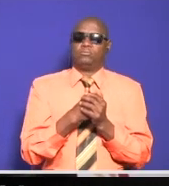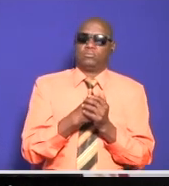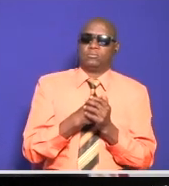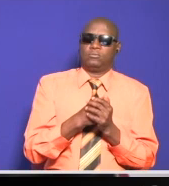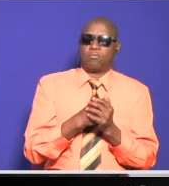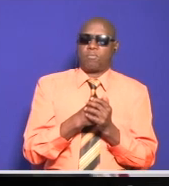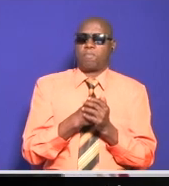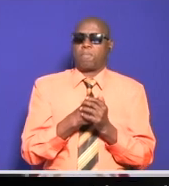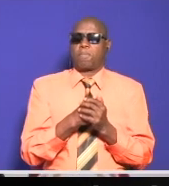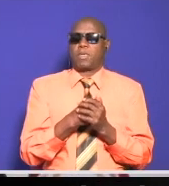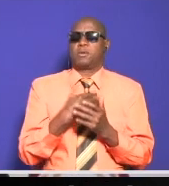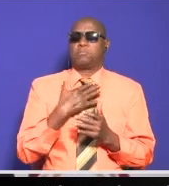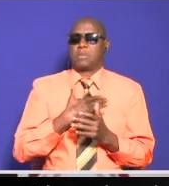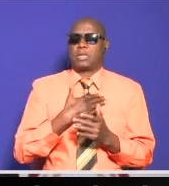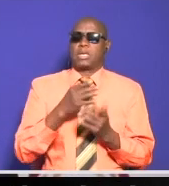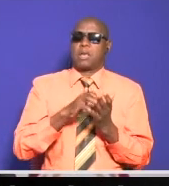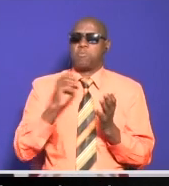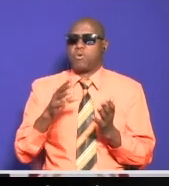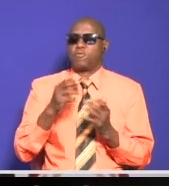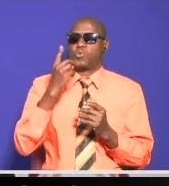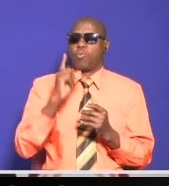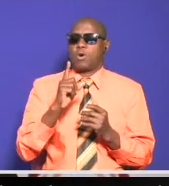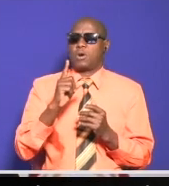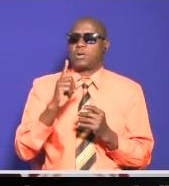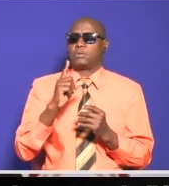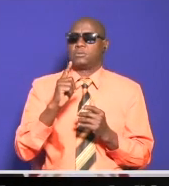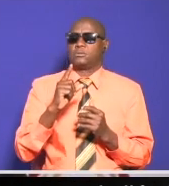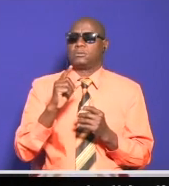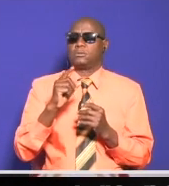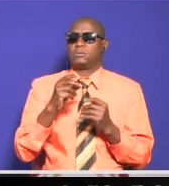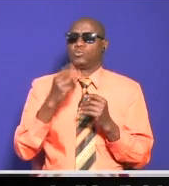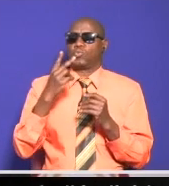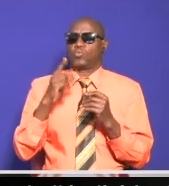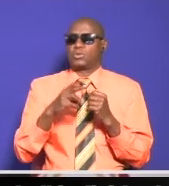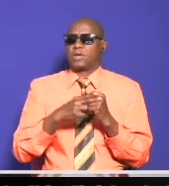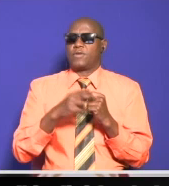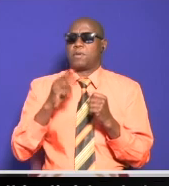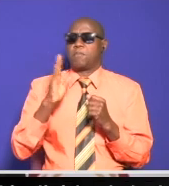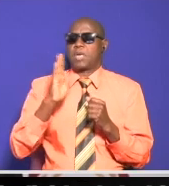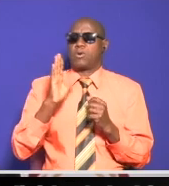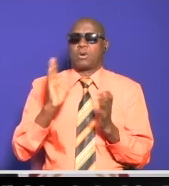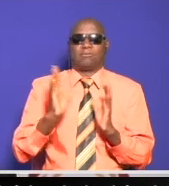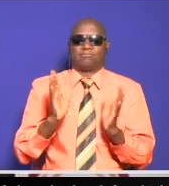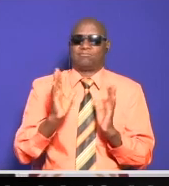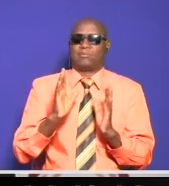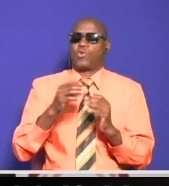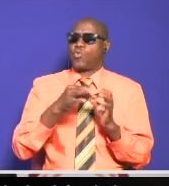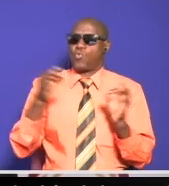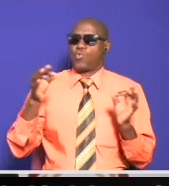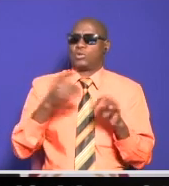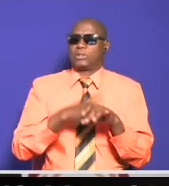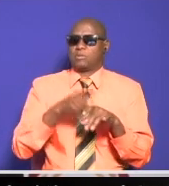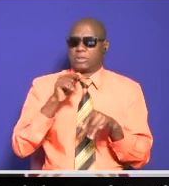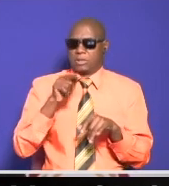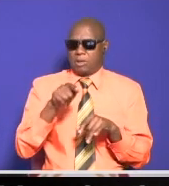say, please remove the 21.7 billion now that, no, it will be there for a long time, so we have to continue budgeting